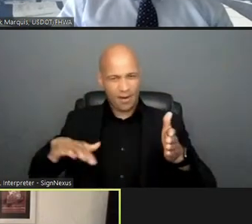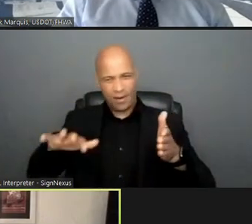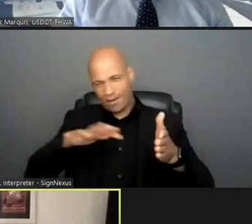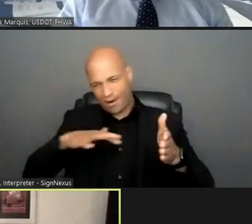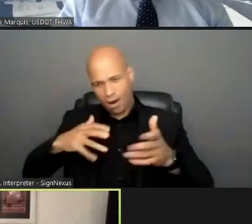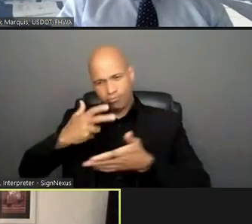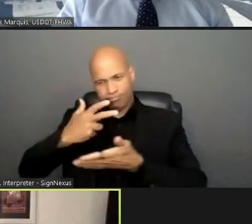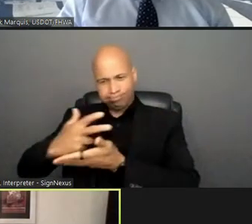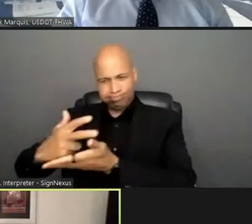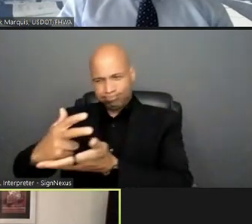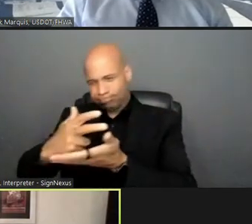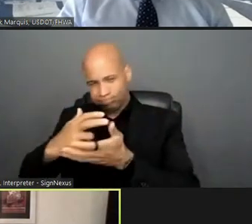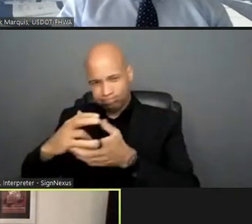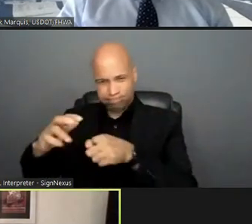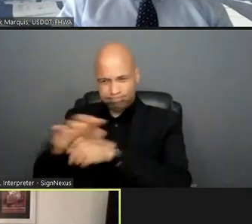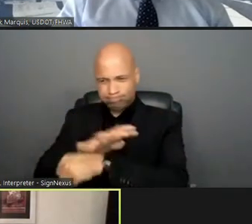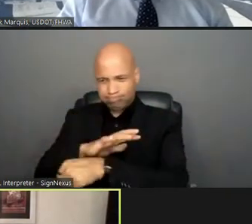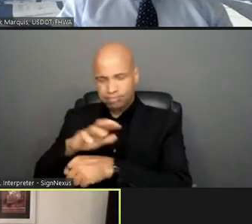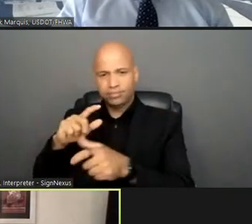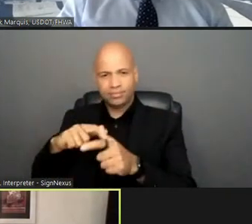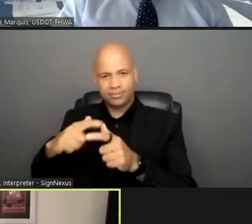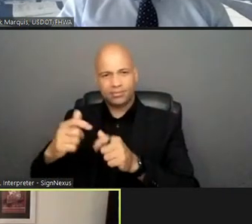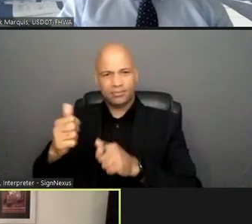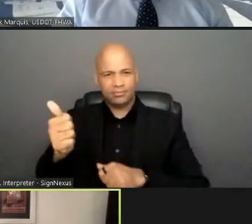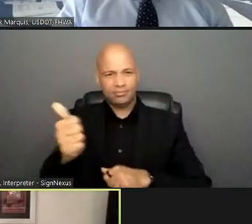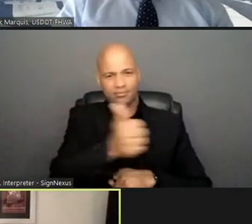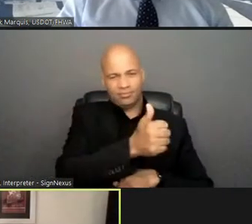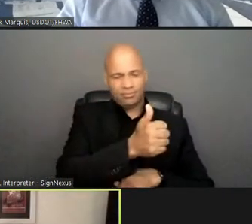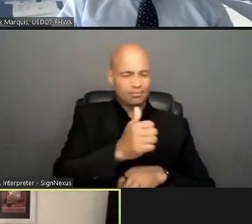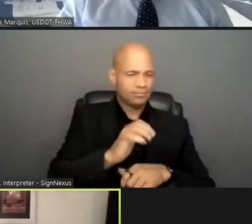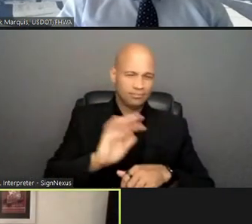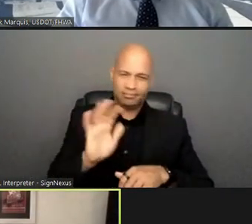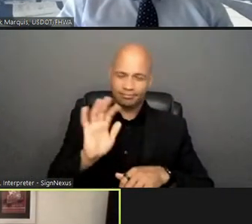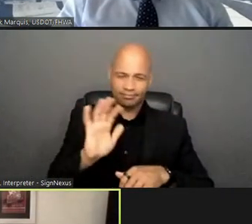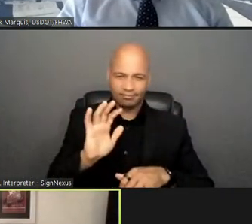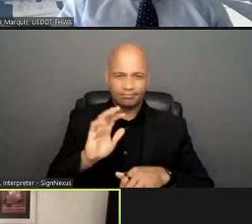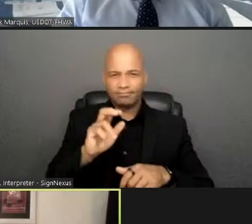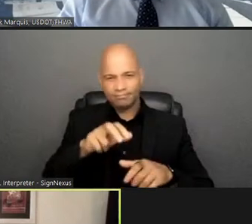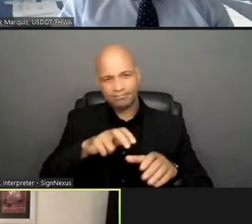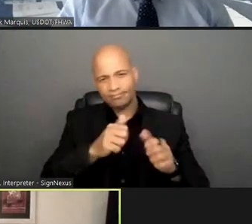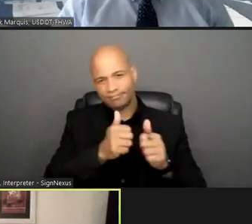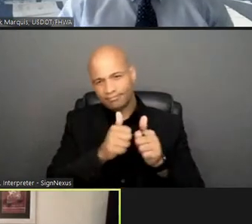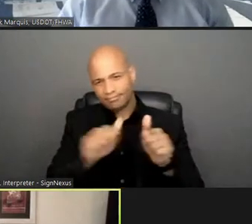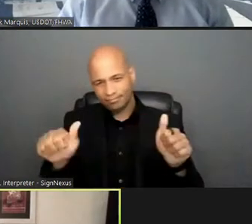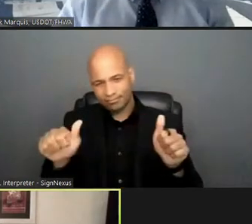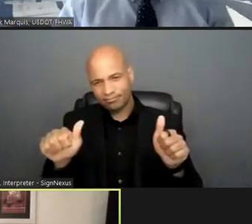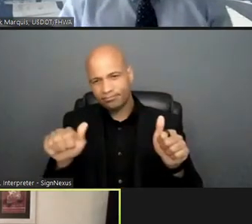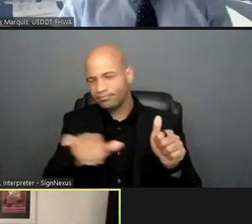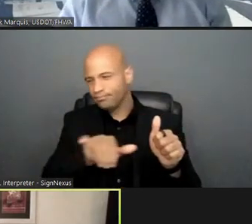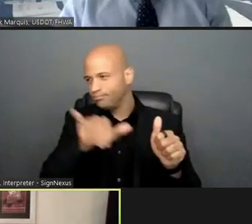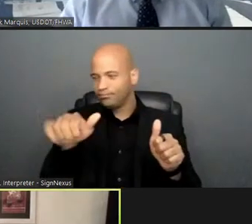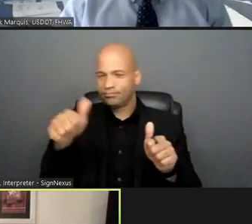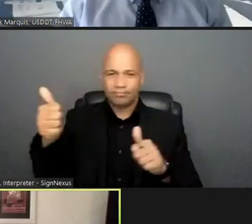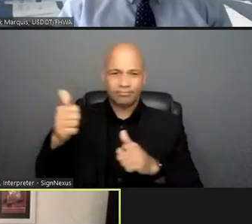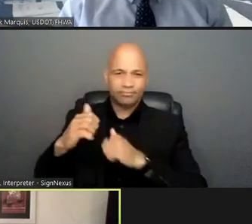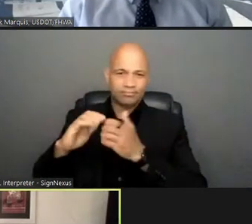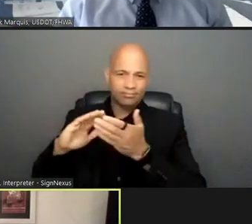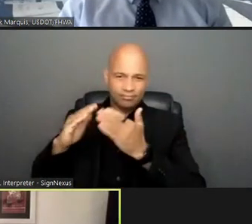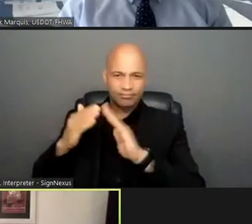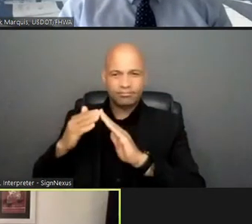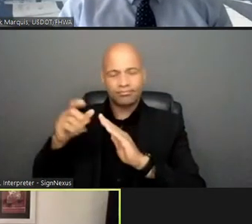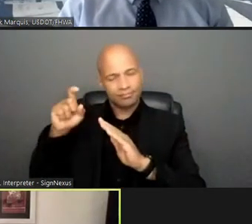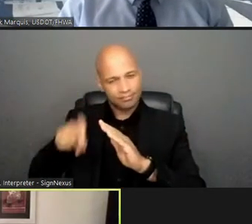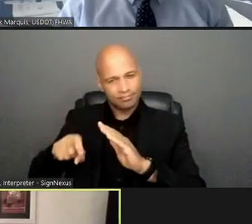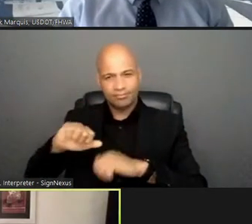acceptable this is not fair to the residents and this is easily avoided permit parking like there is in virtually every other city in the country must be enacted